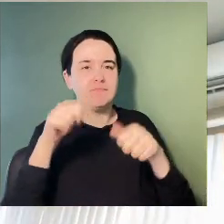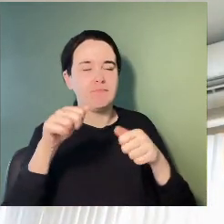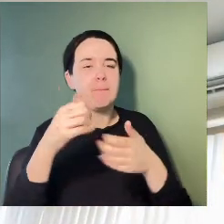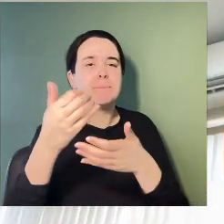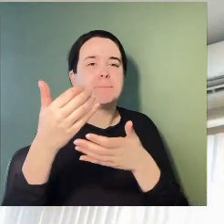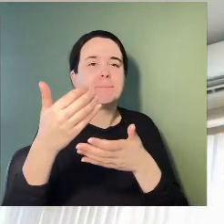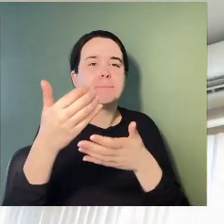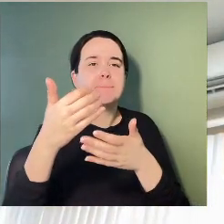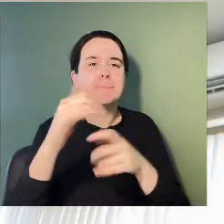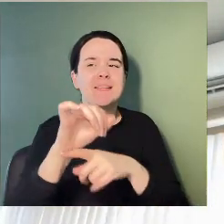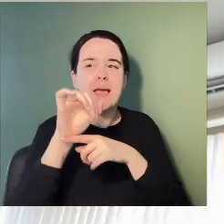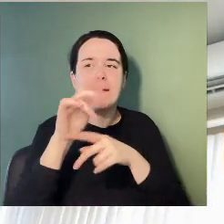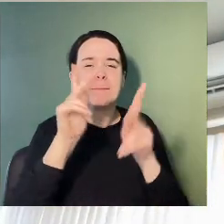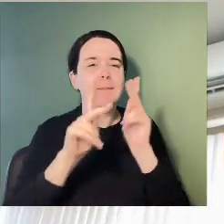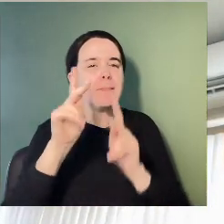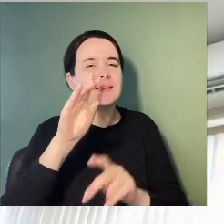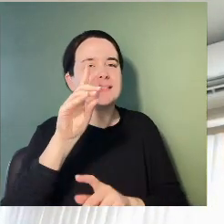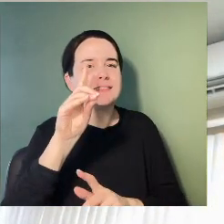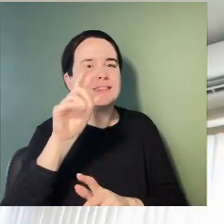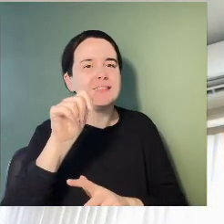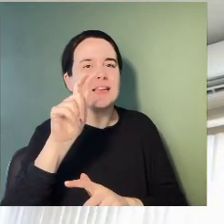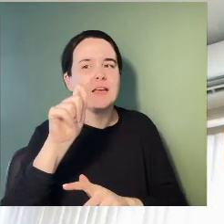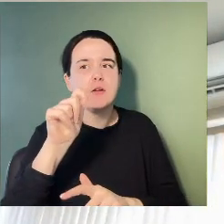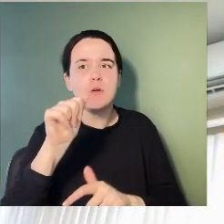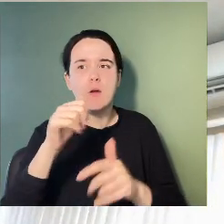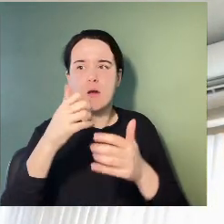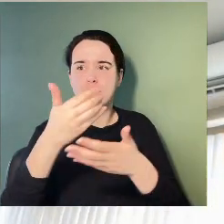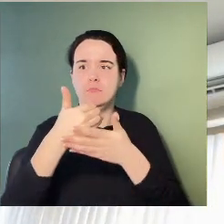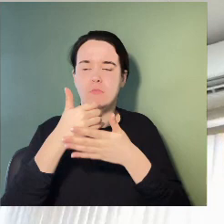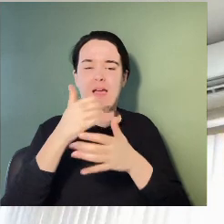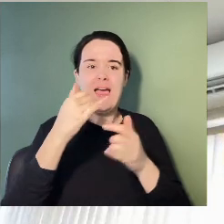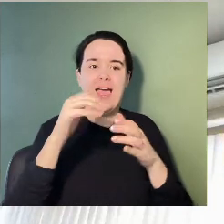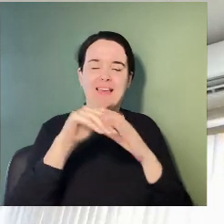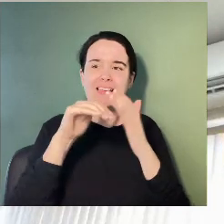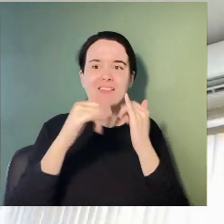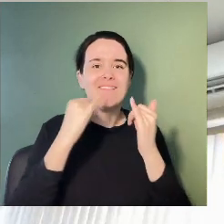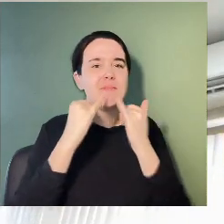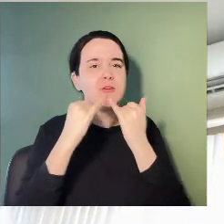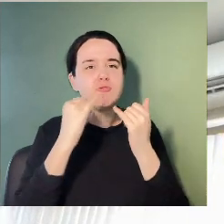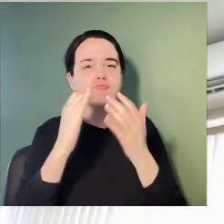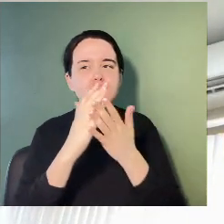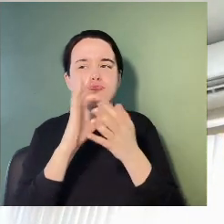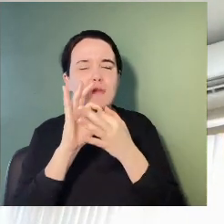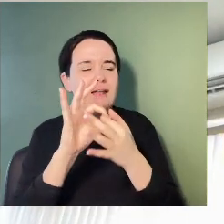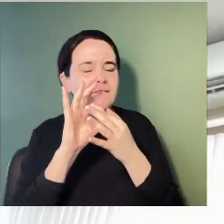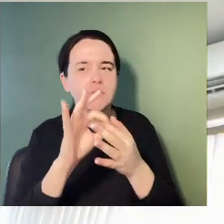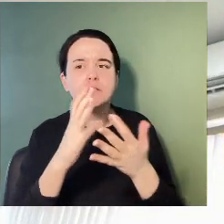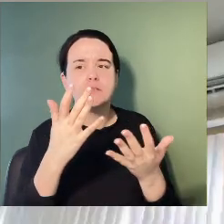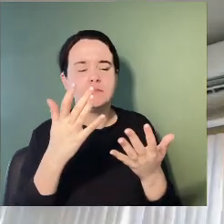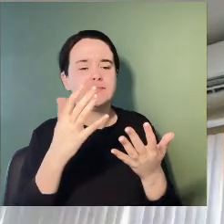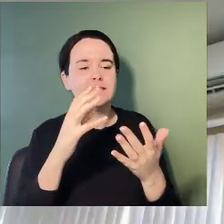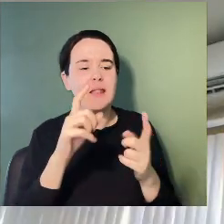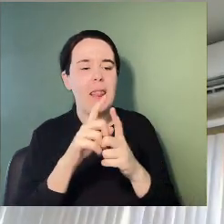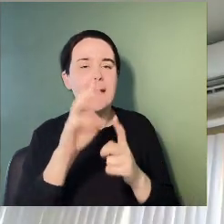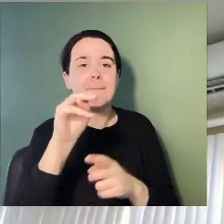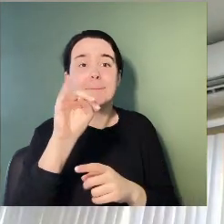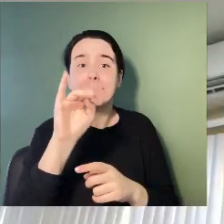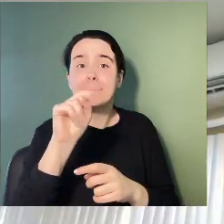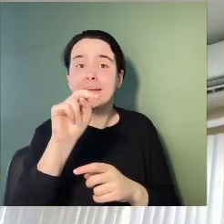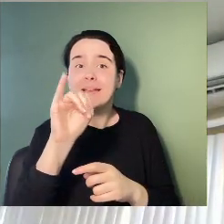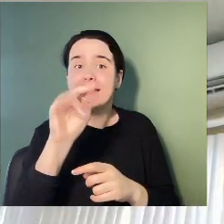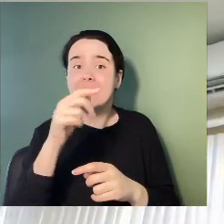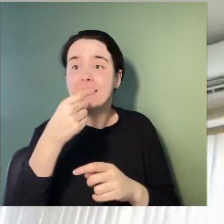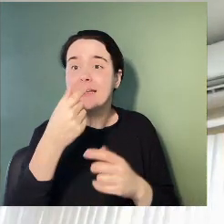to information that are relevant rather than mining and using their platforms